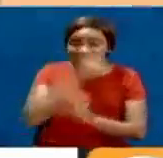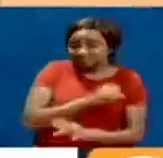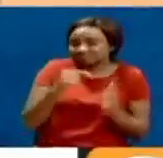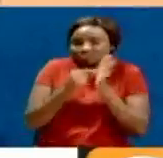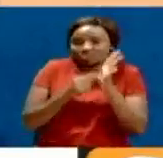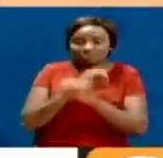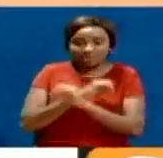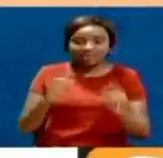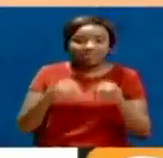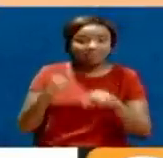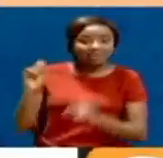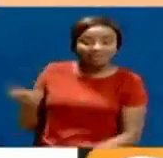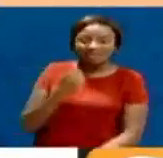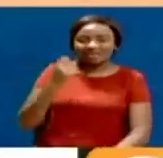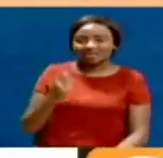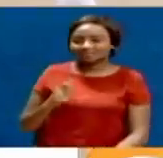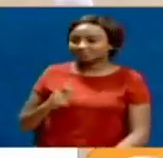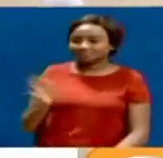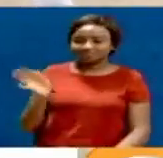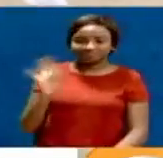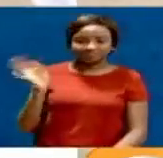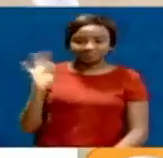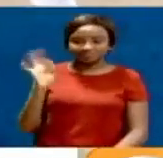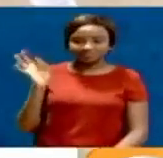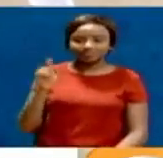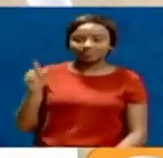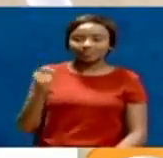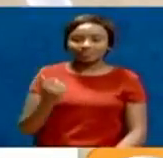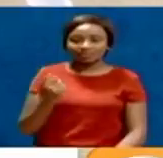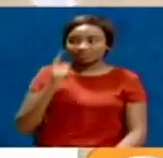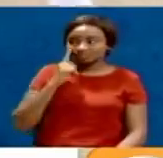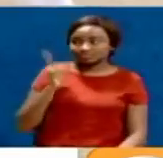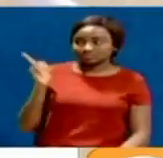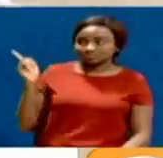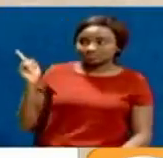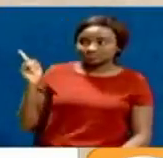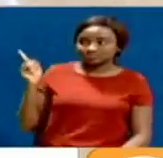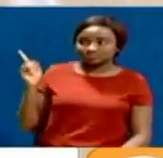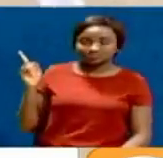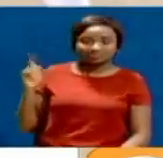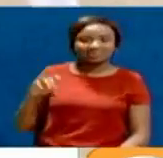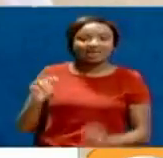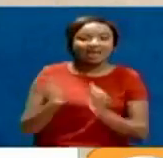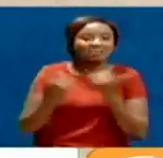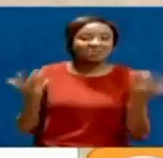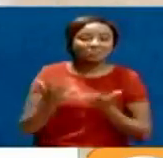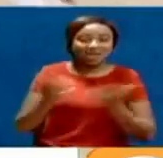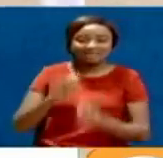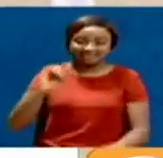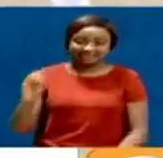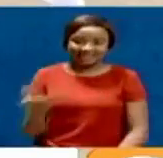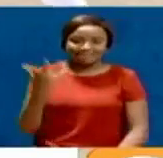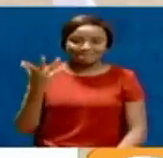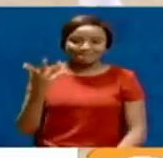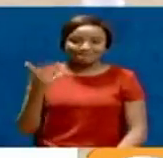Kenya, rather ironically, one of the richest sports is played in one of the poorest slums. So how did these